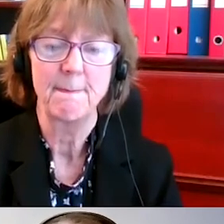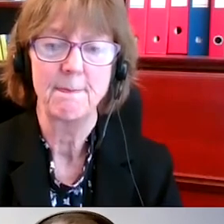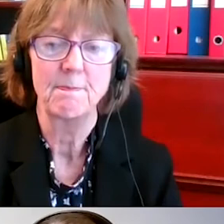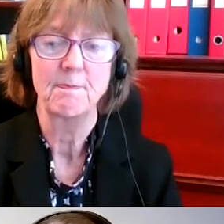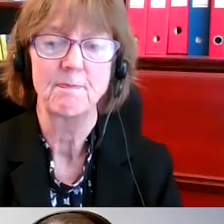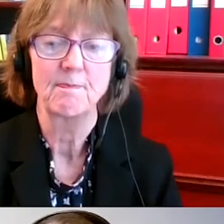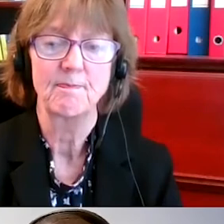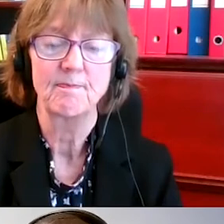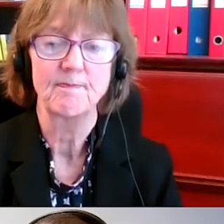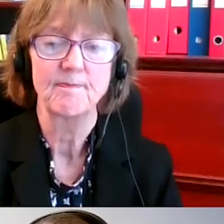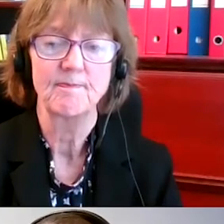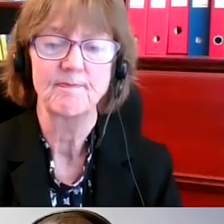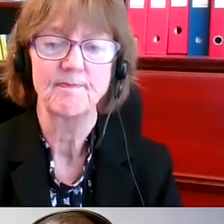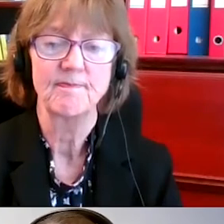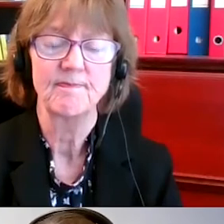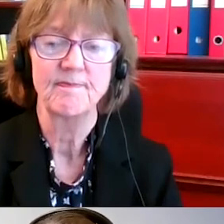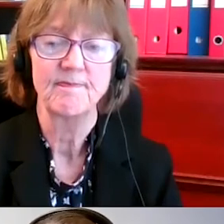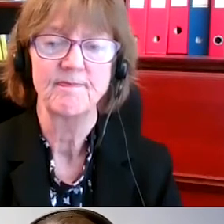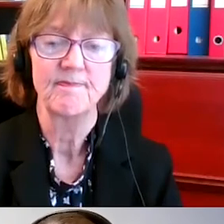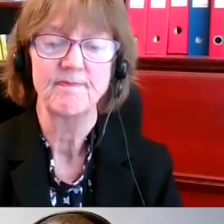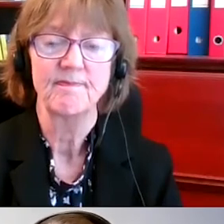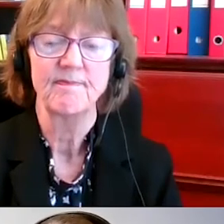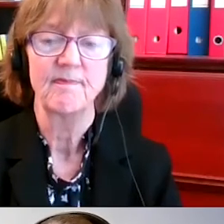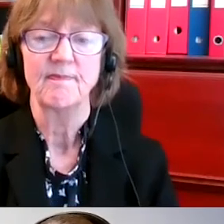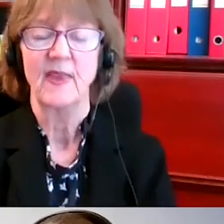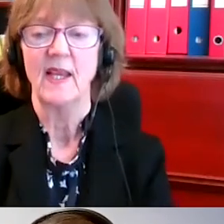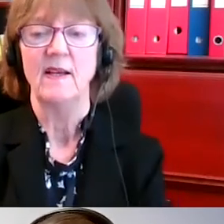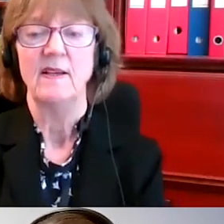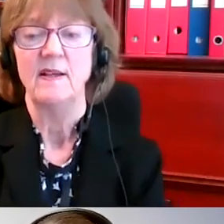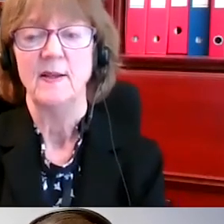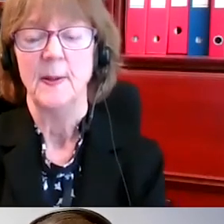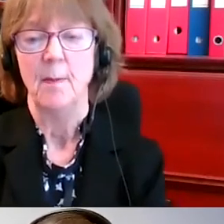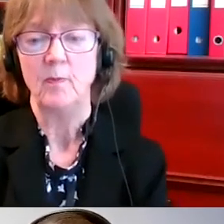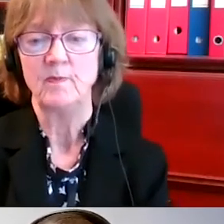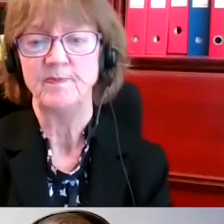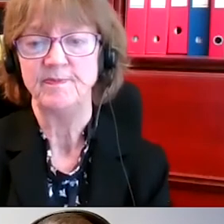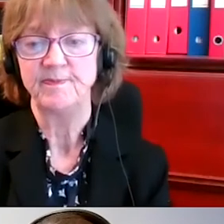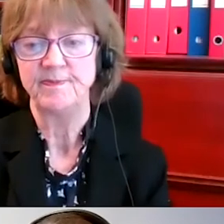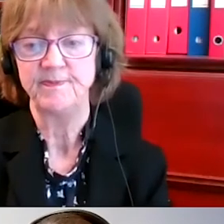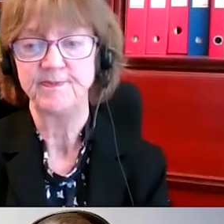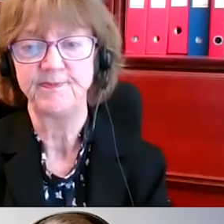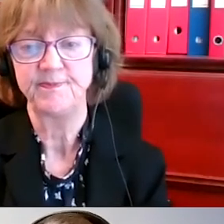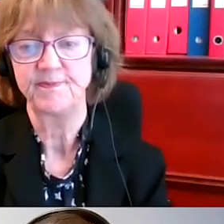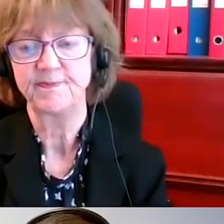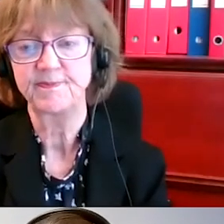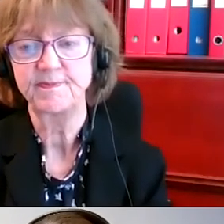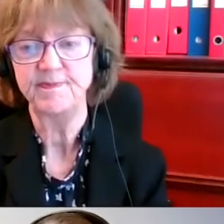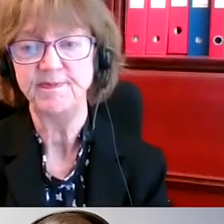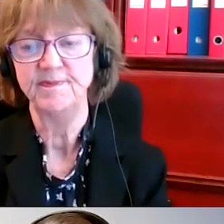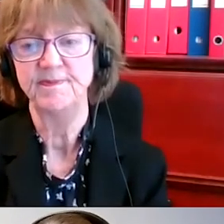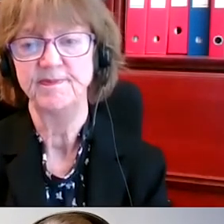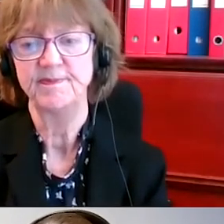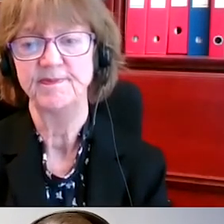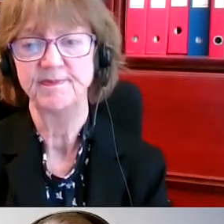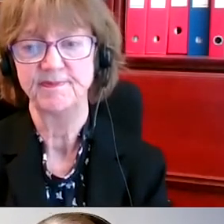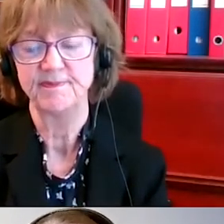post in the chat. And as we said in the chat, we will send them out to you afterwards, the presentations and the links,